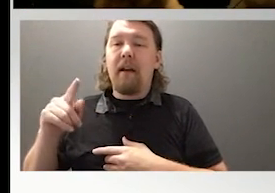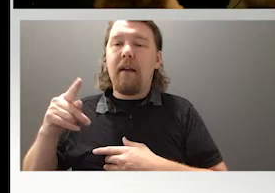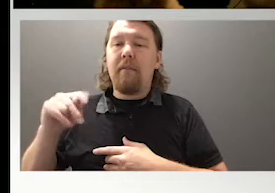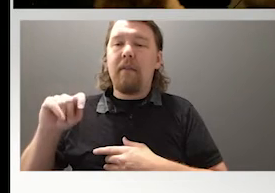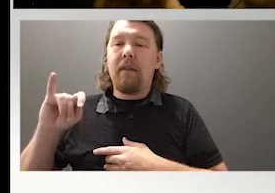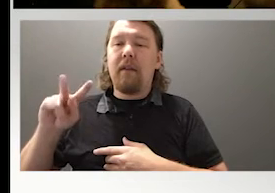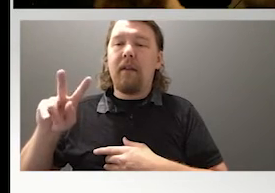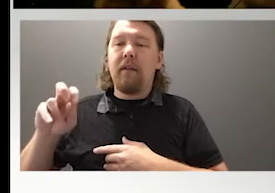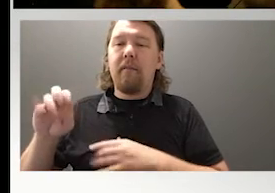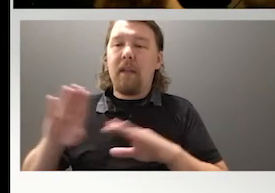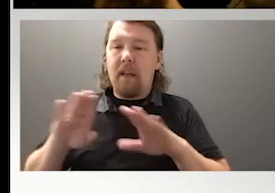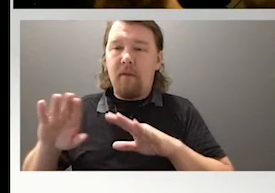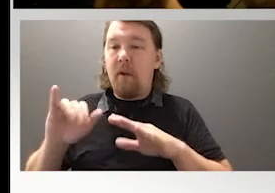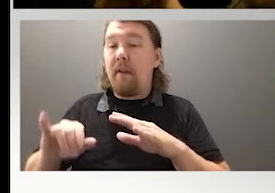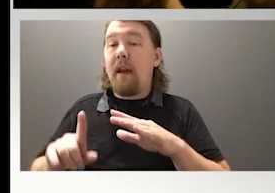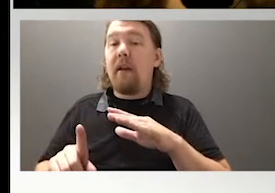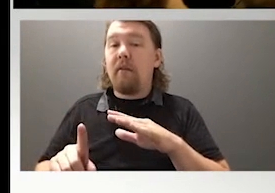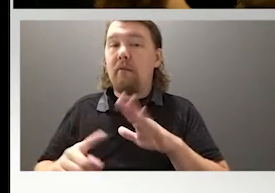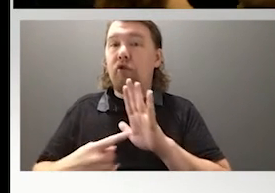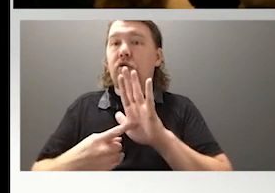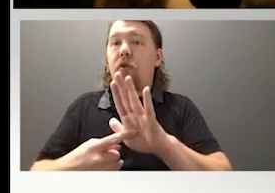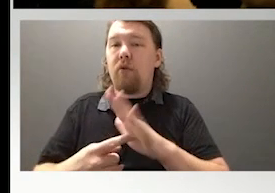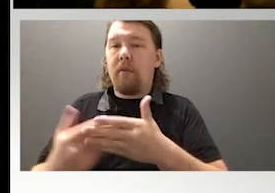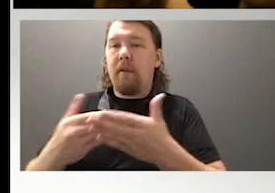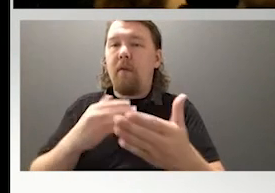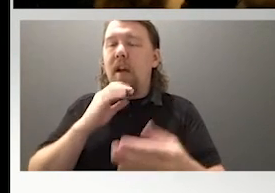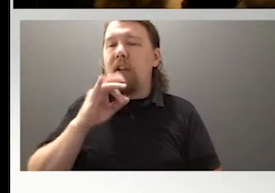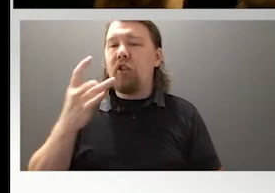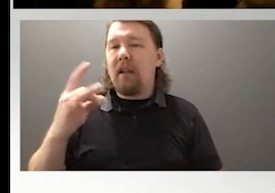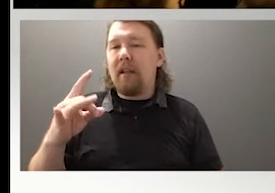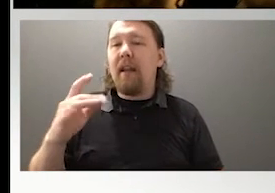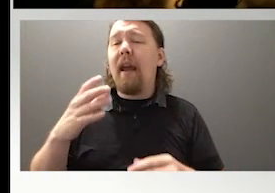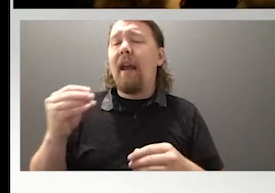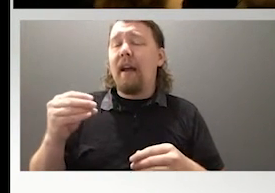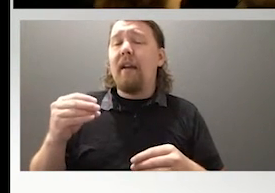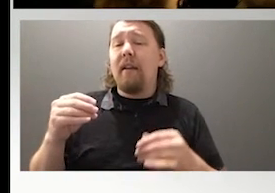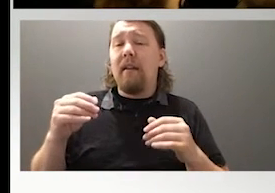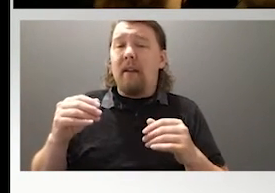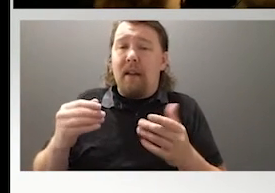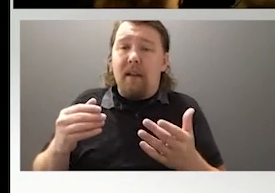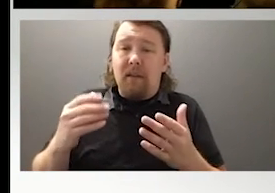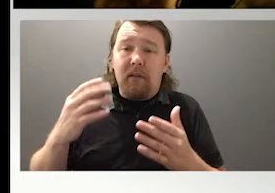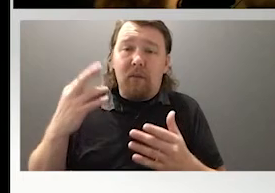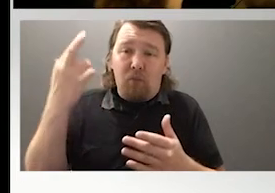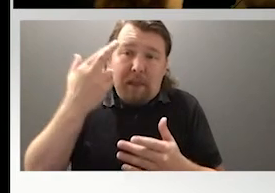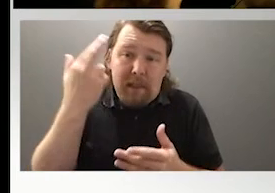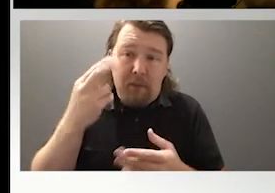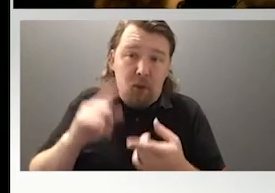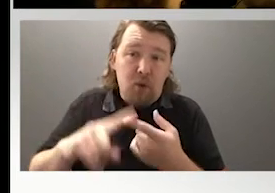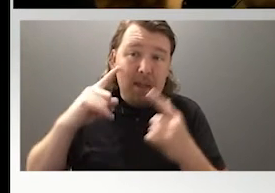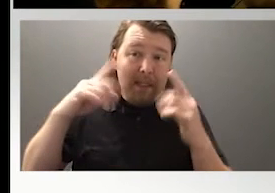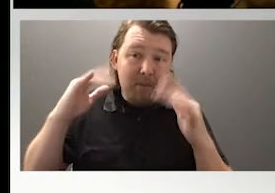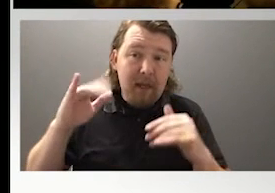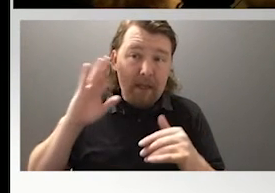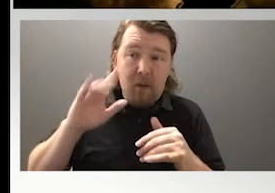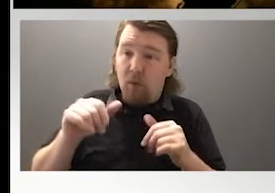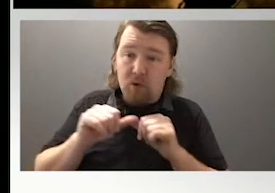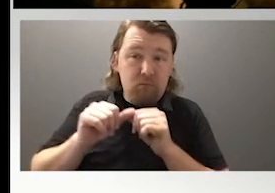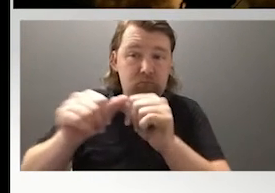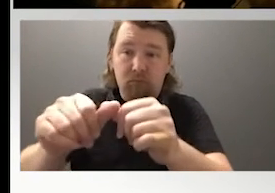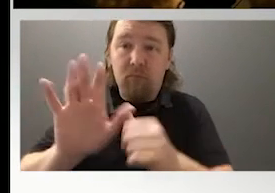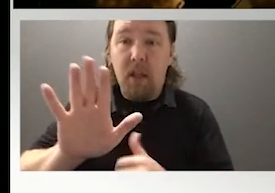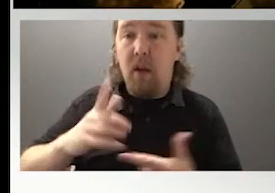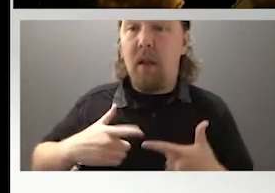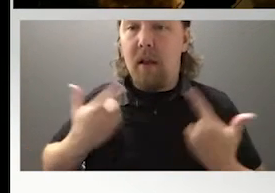manifests before the age of 18 and can reasonably be expected to continue indefinitely. This